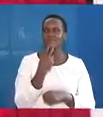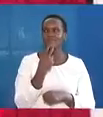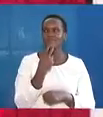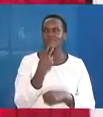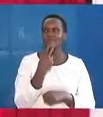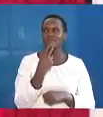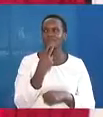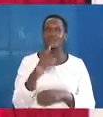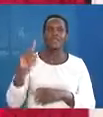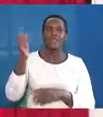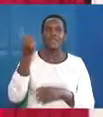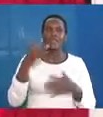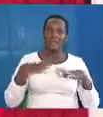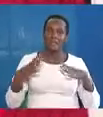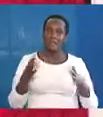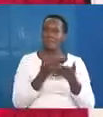Kenya wenzangu,